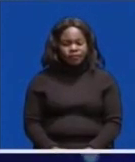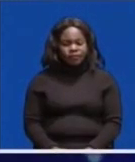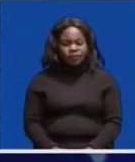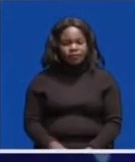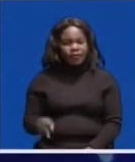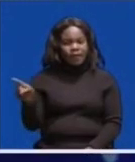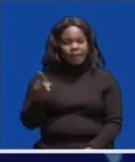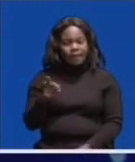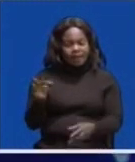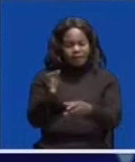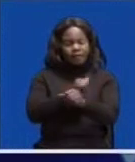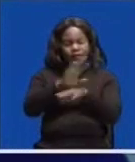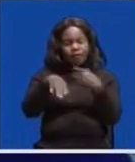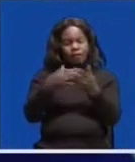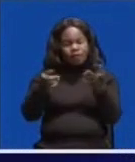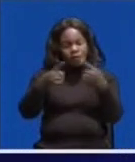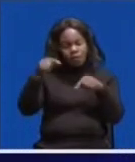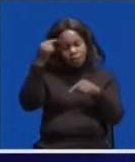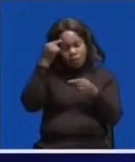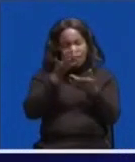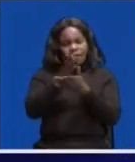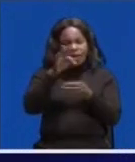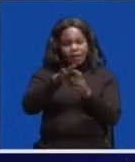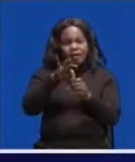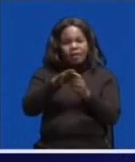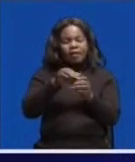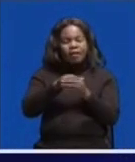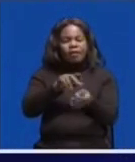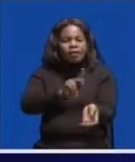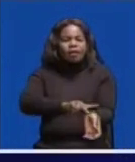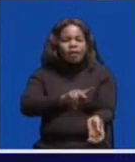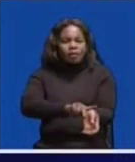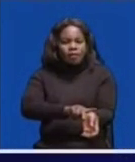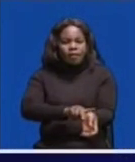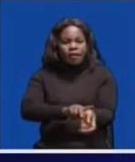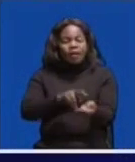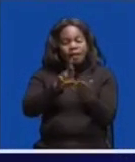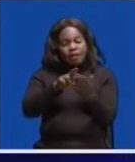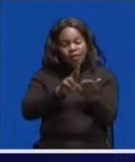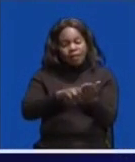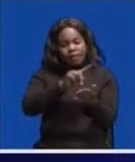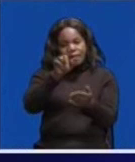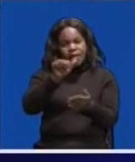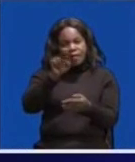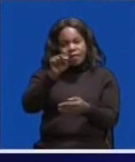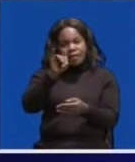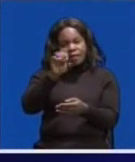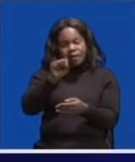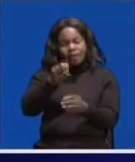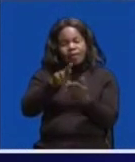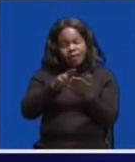And the PF has scooped all the local government by-elections in Kaoma district. Zanis reports that the elections were held